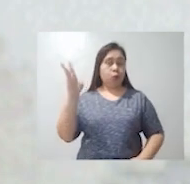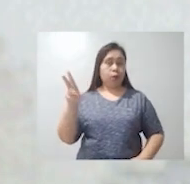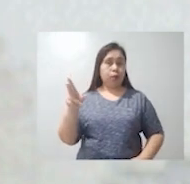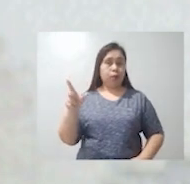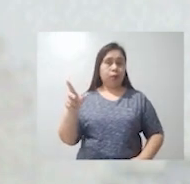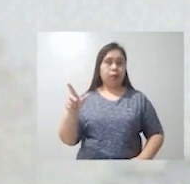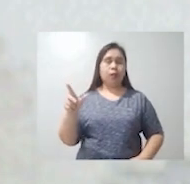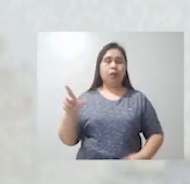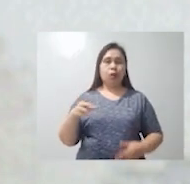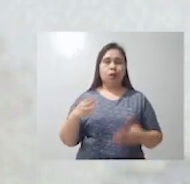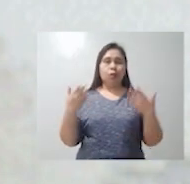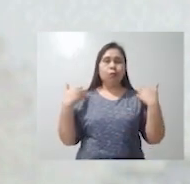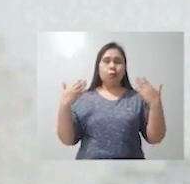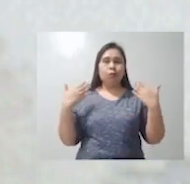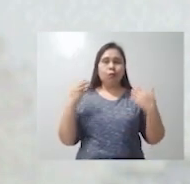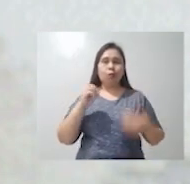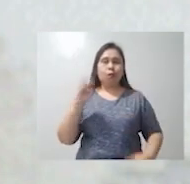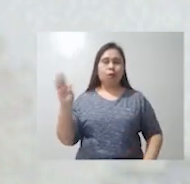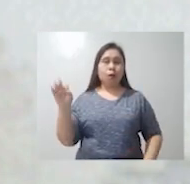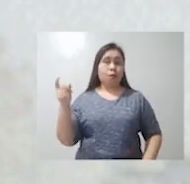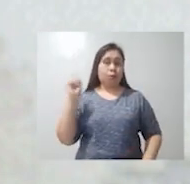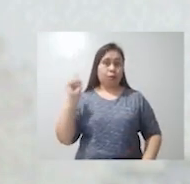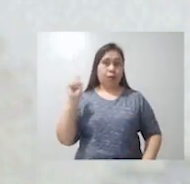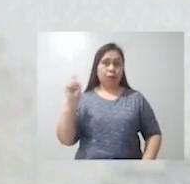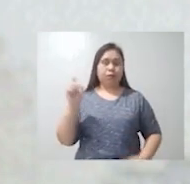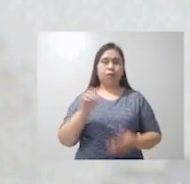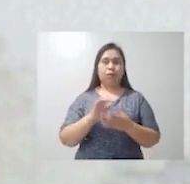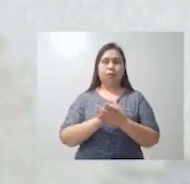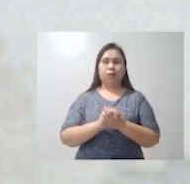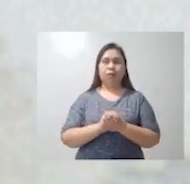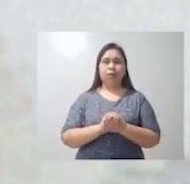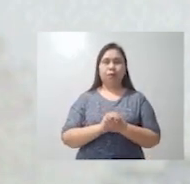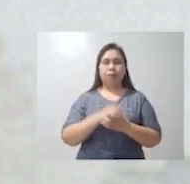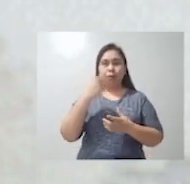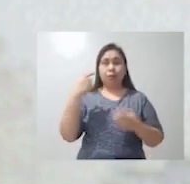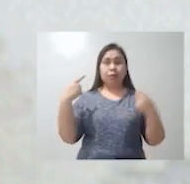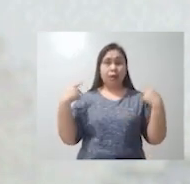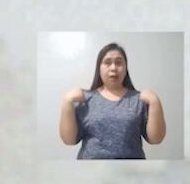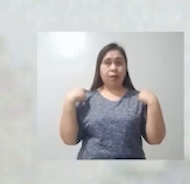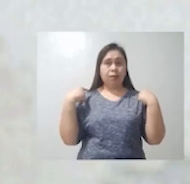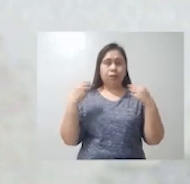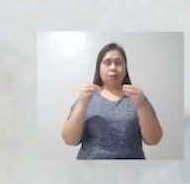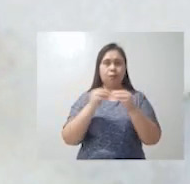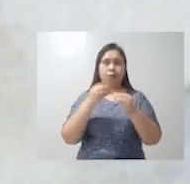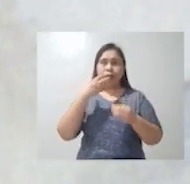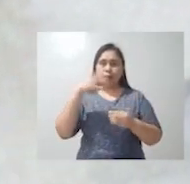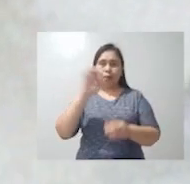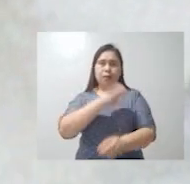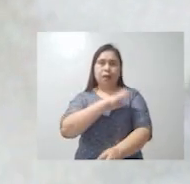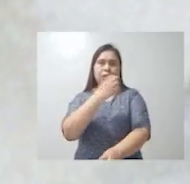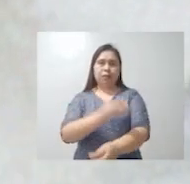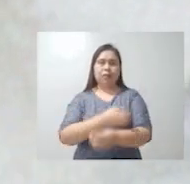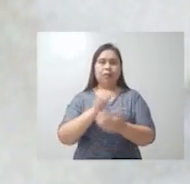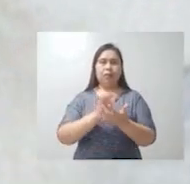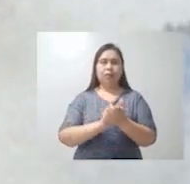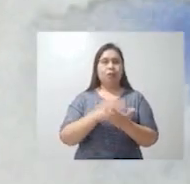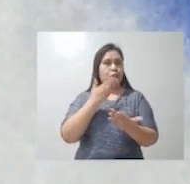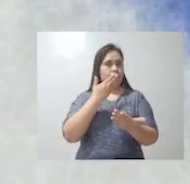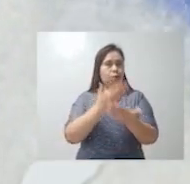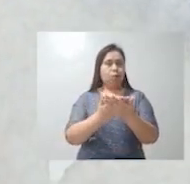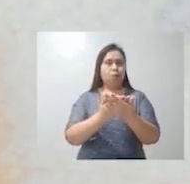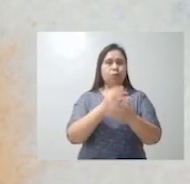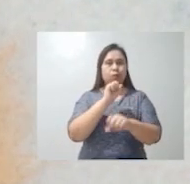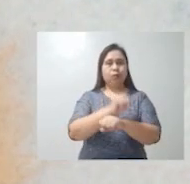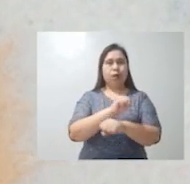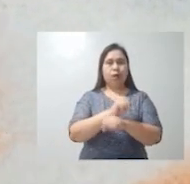ml because the beaker with greater amount of water has more thermal energy. Good job,